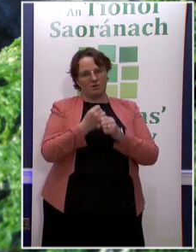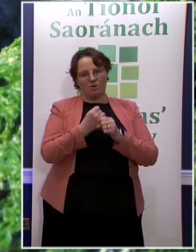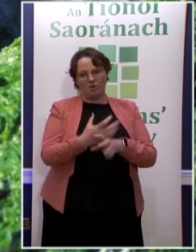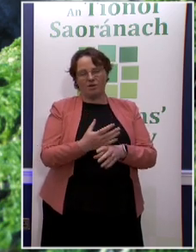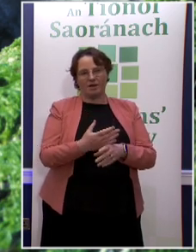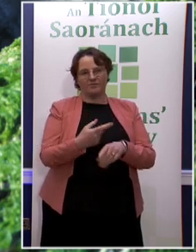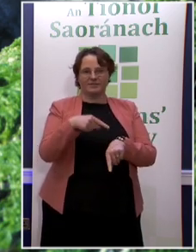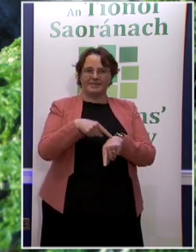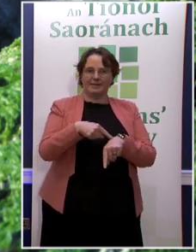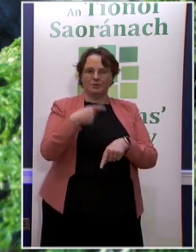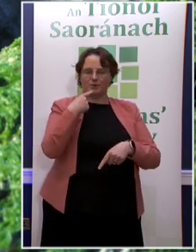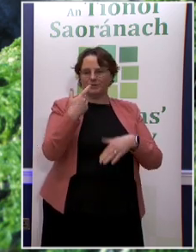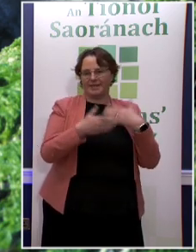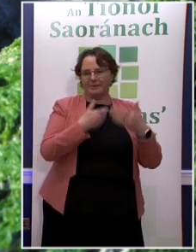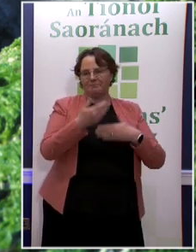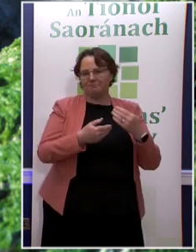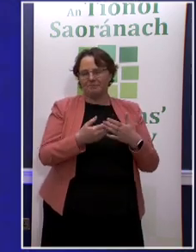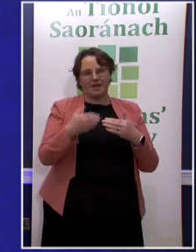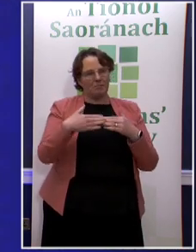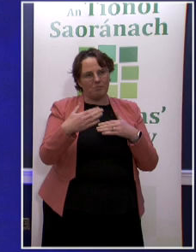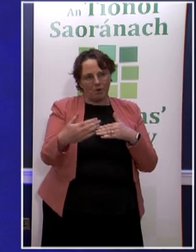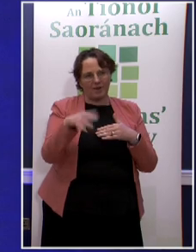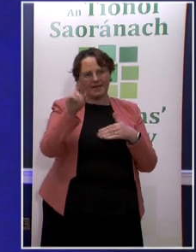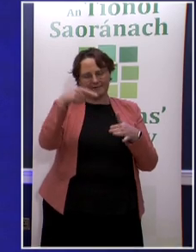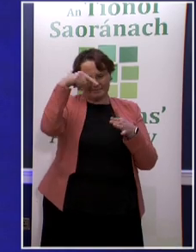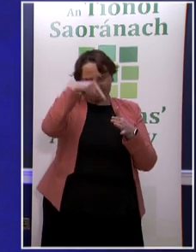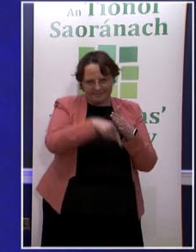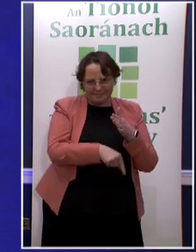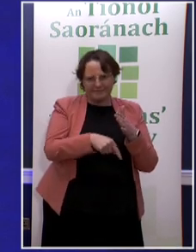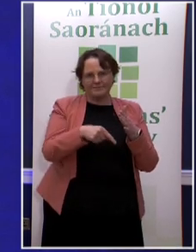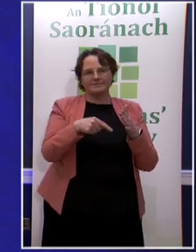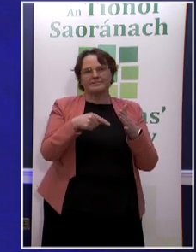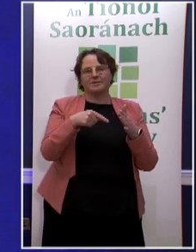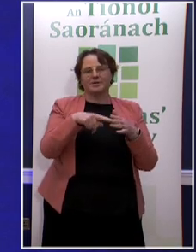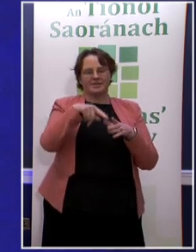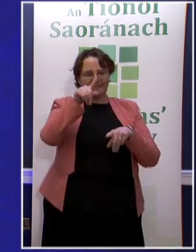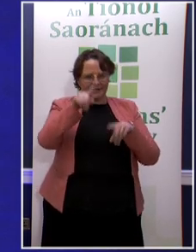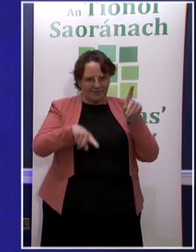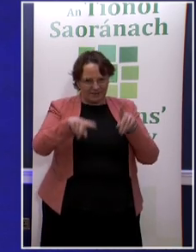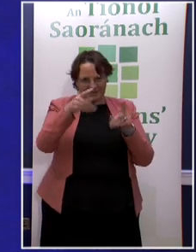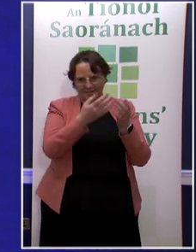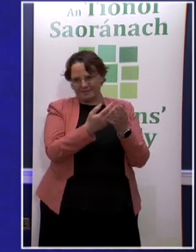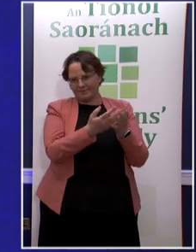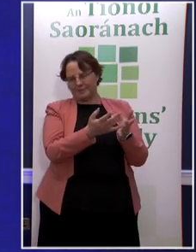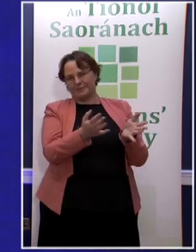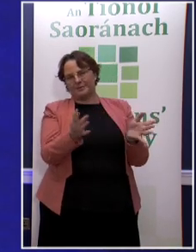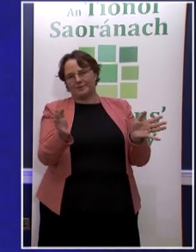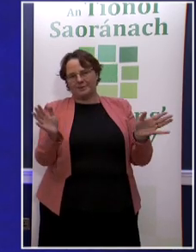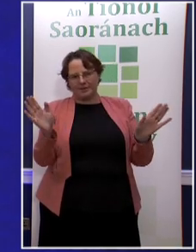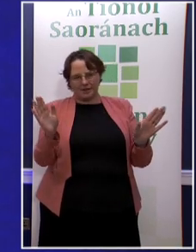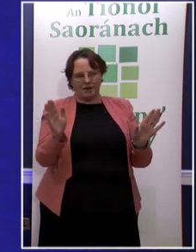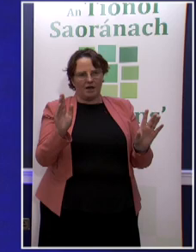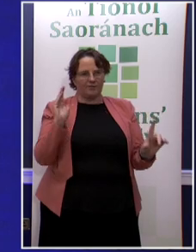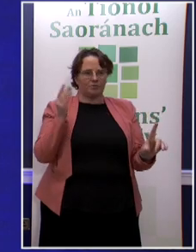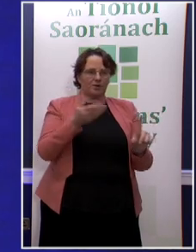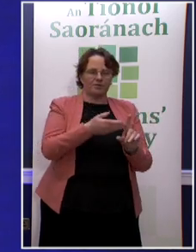have time to say as well, and there's so much more to be said, not just about the diversity, the extraordinary range of ways of approaching life that